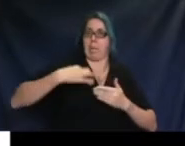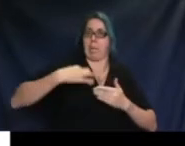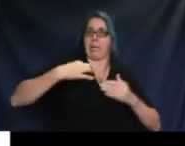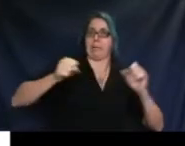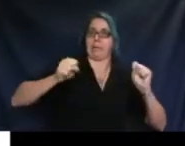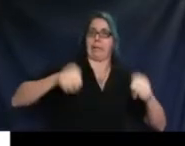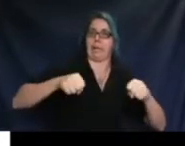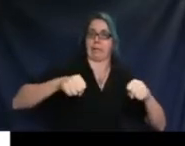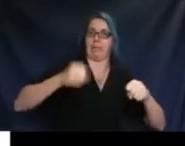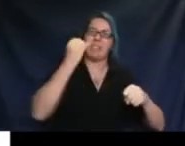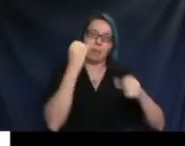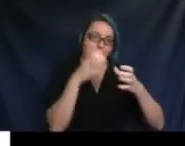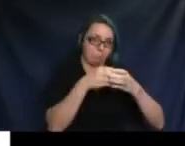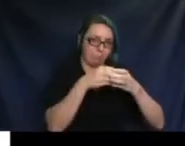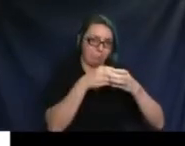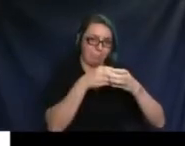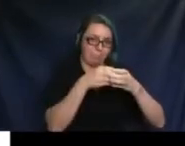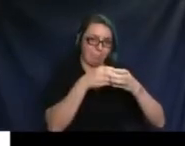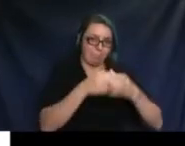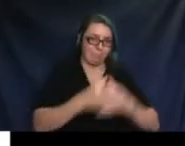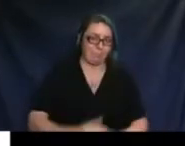Okay, thanks so much.